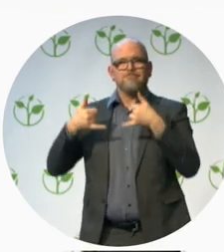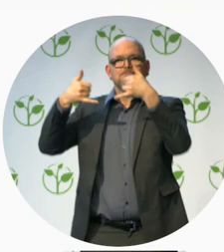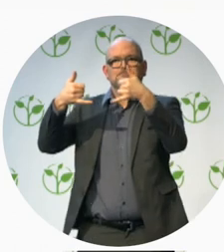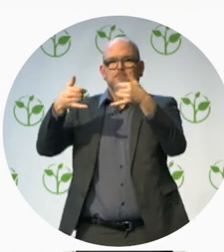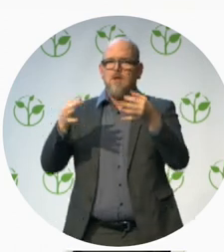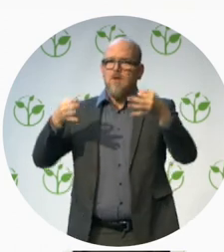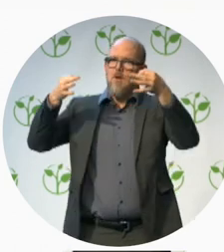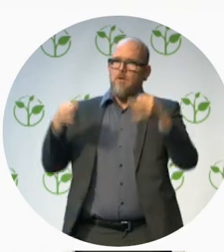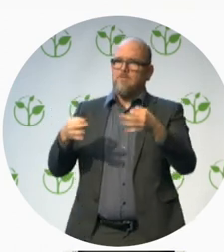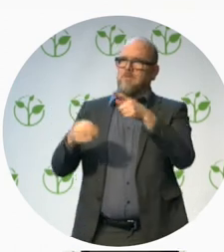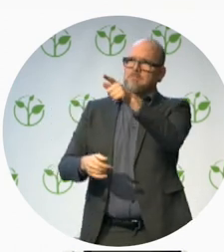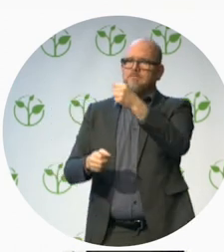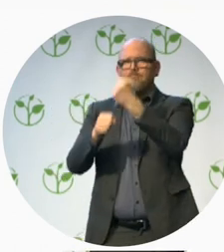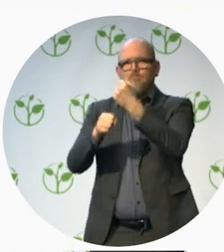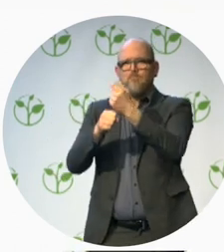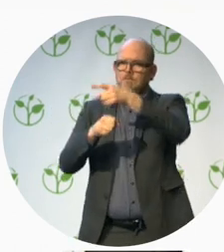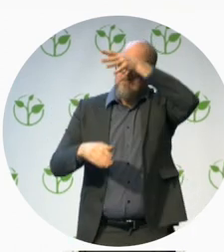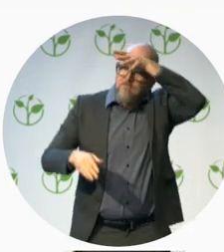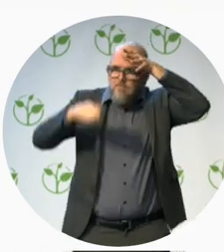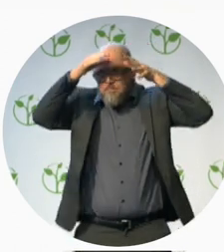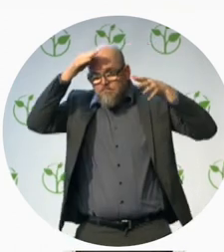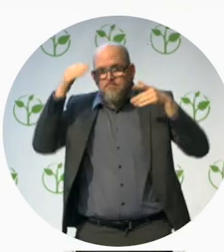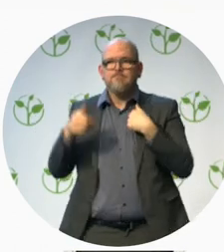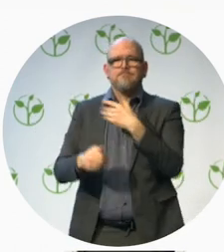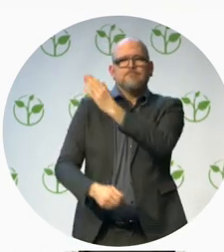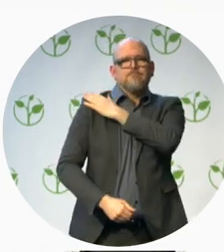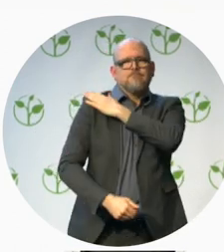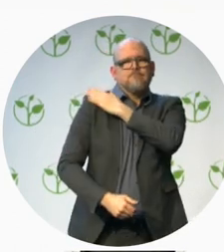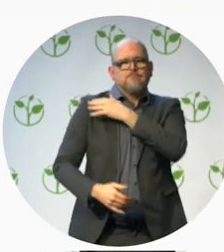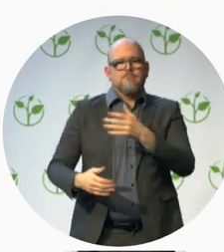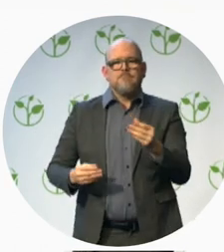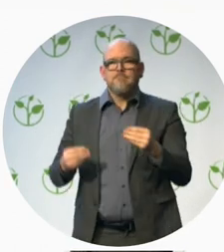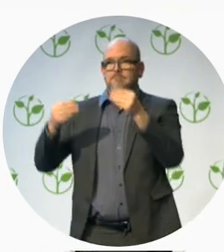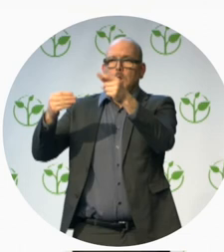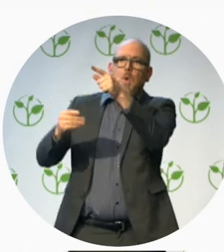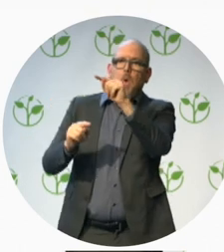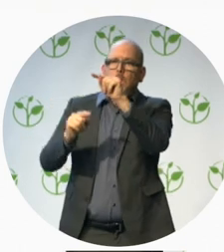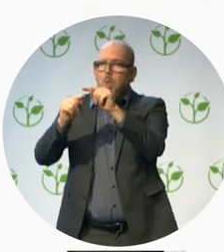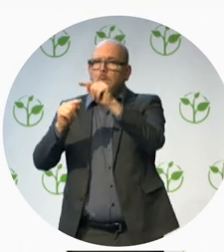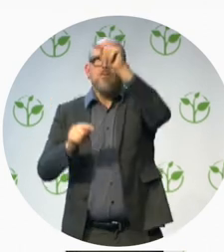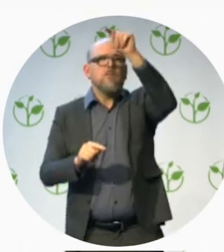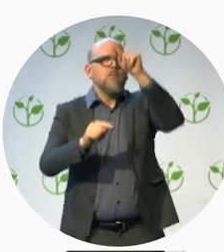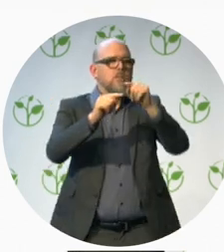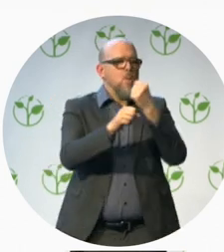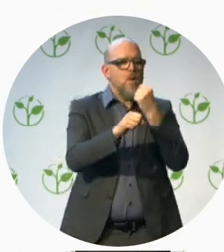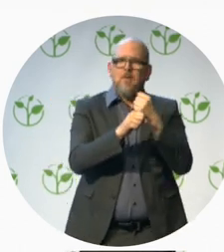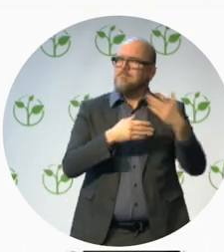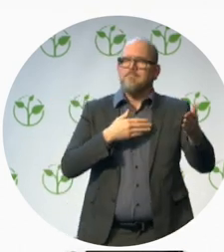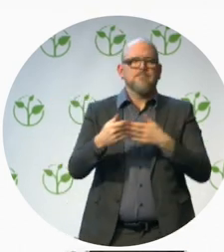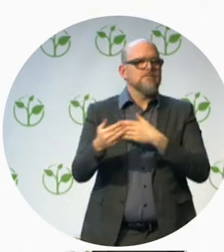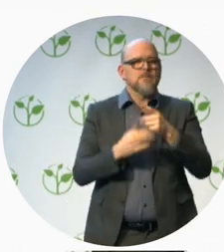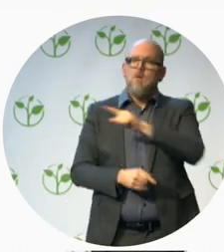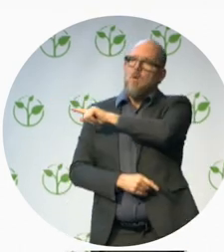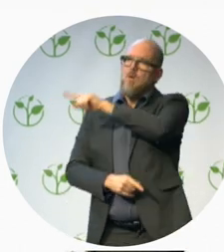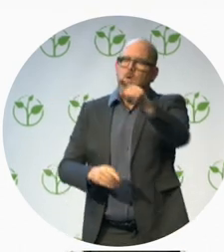done, every tiny single thing that you have done to create impact. So I want to give a round of applause to our